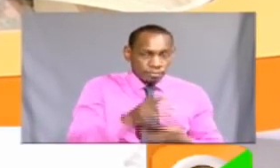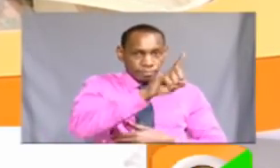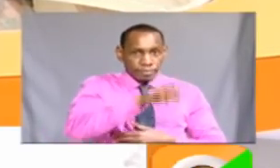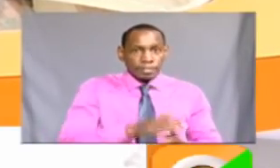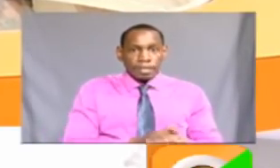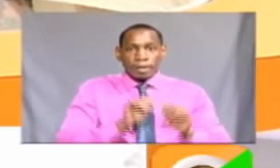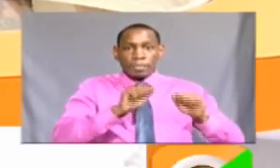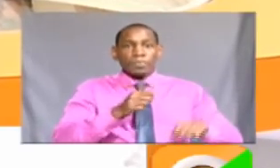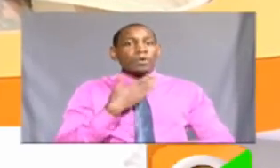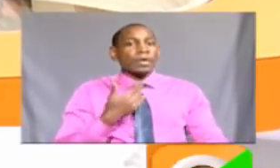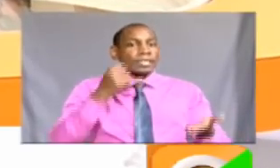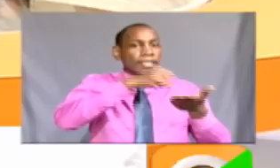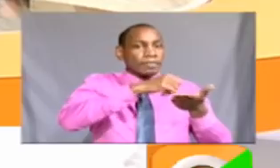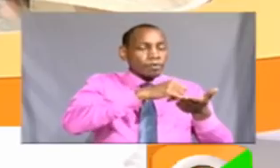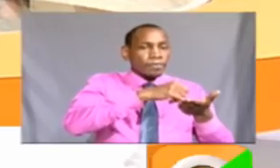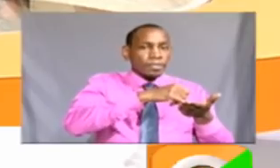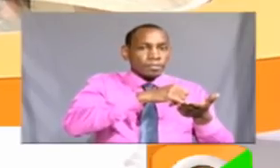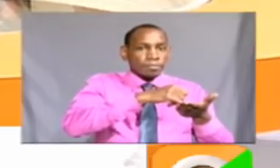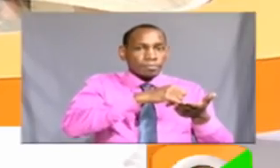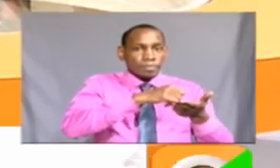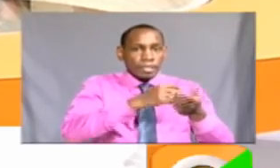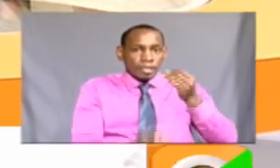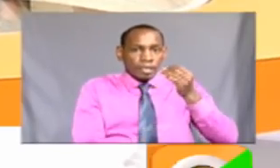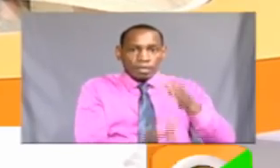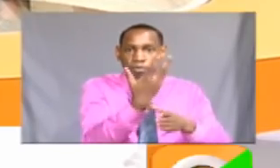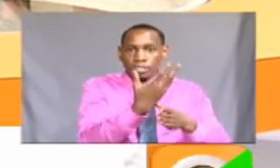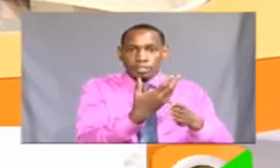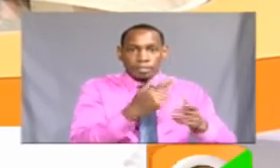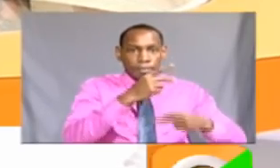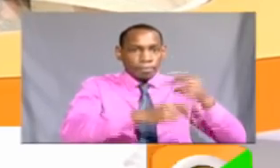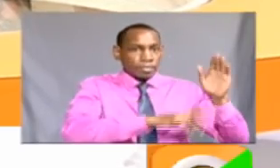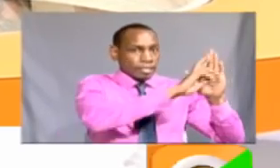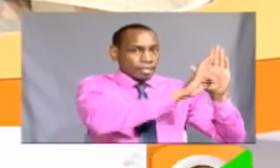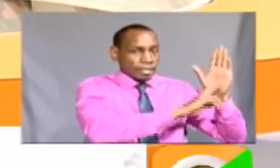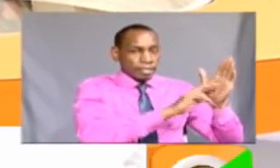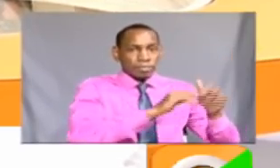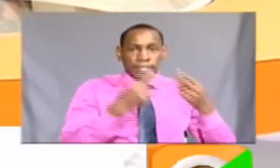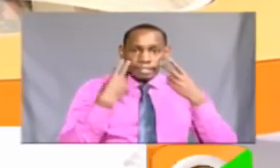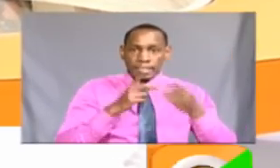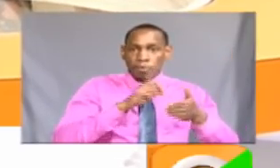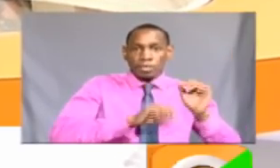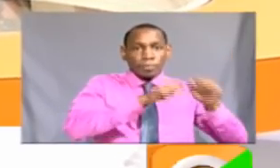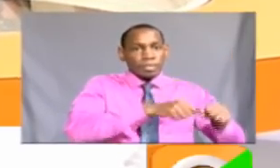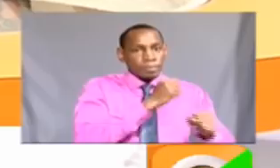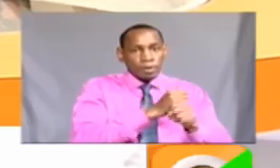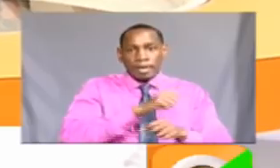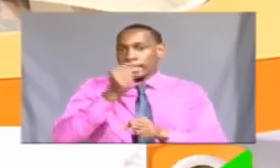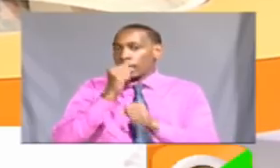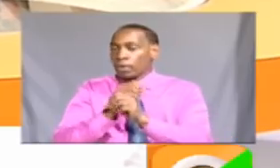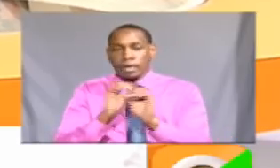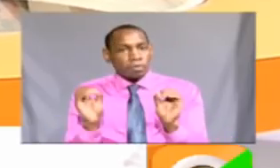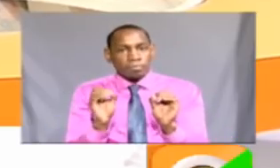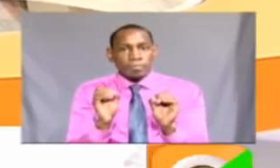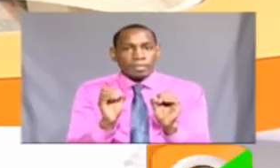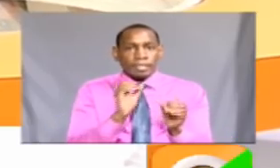Would you have liked to be involved in you know, putting together these protocols to see what would work, what would not, or